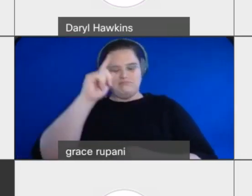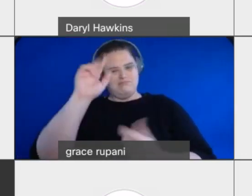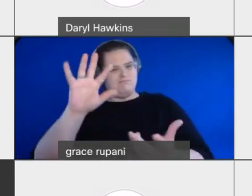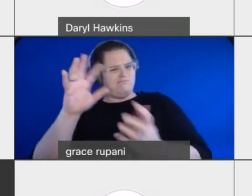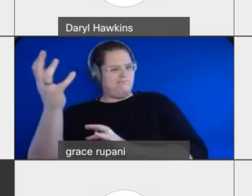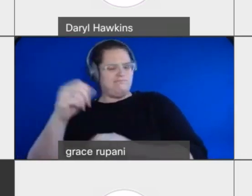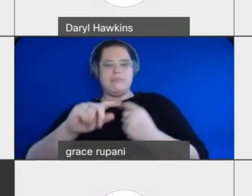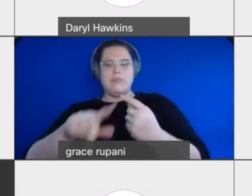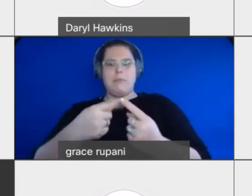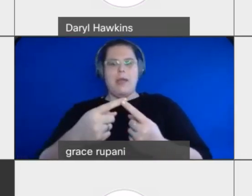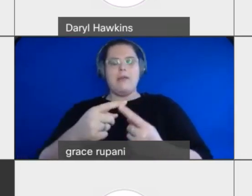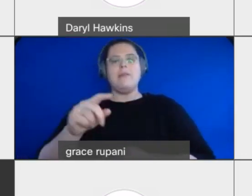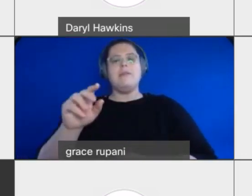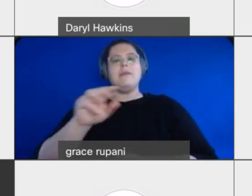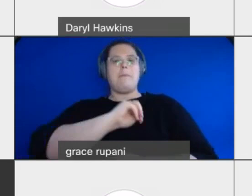issued a